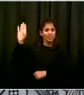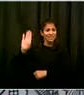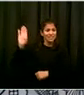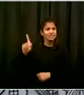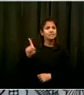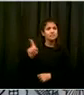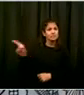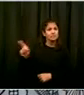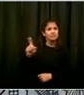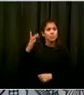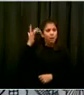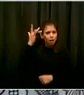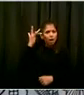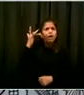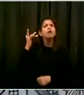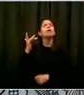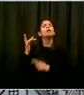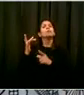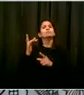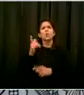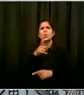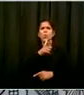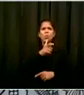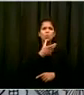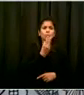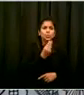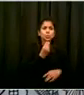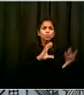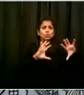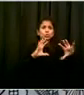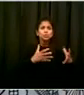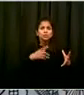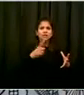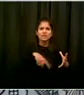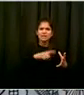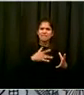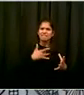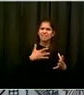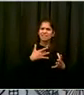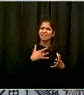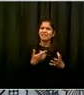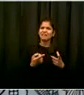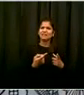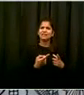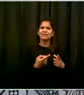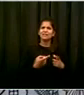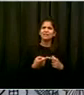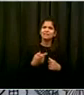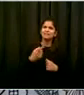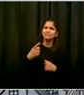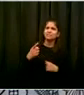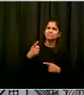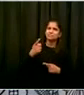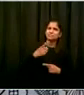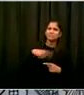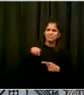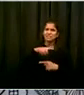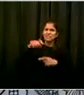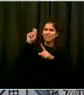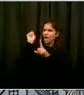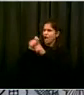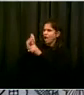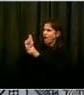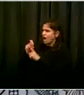about general spread, it's about their communities specifically? I'll take them in the reverse